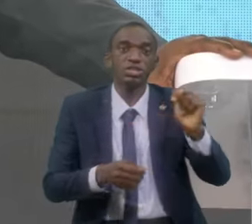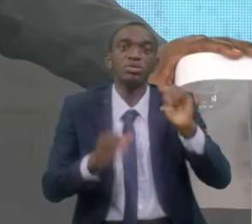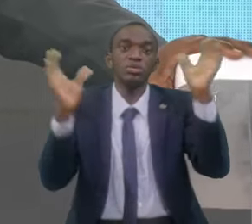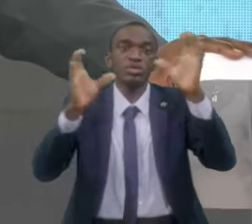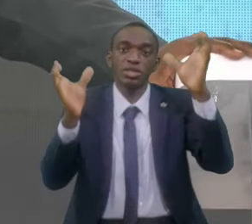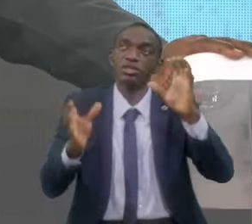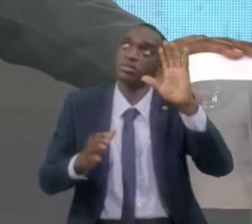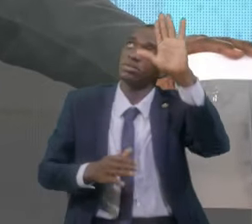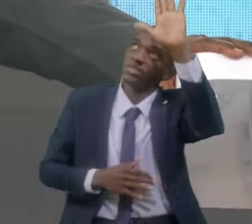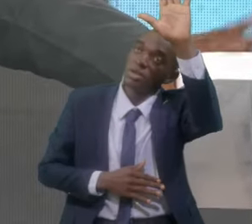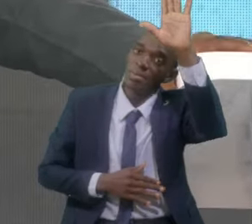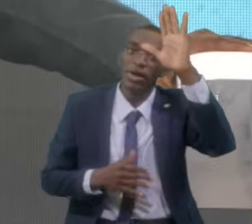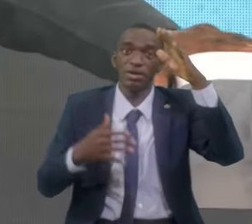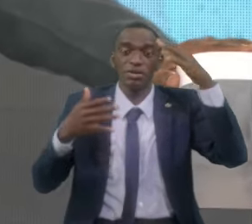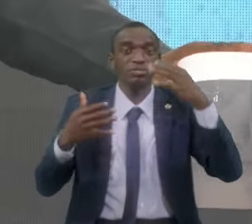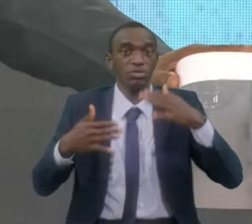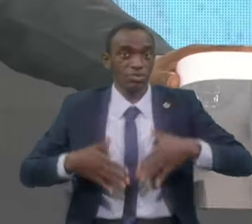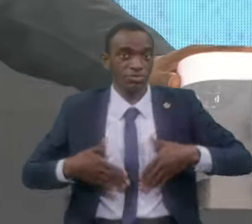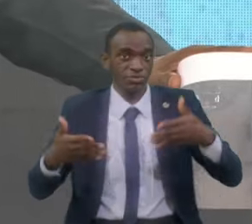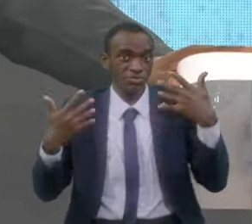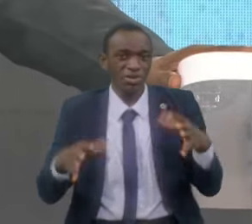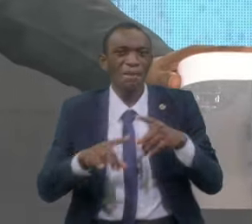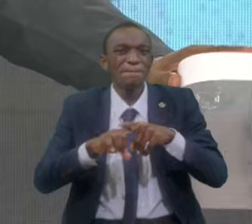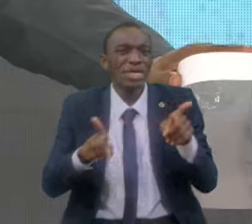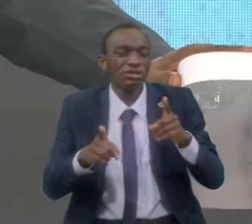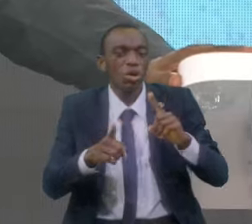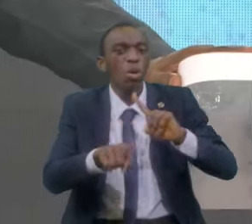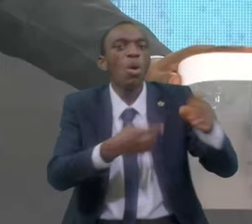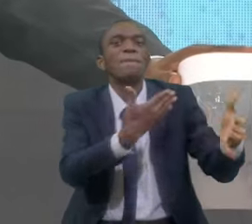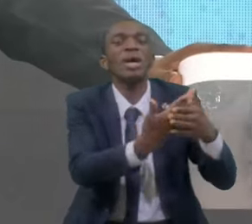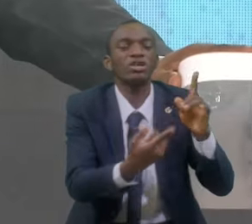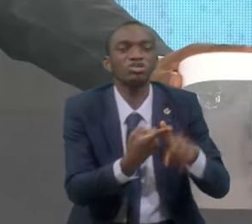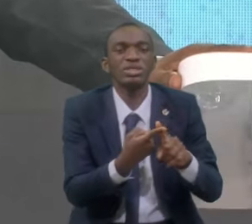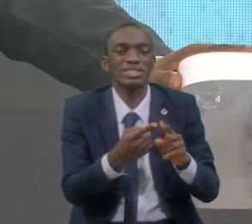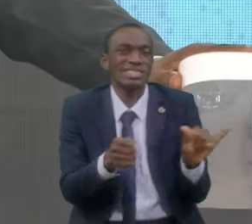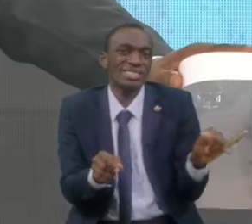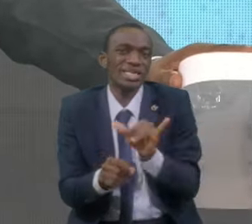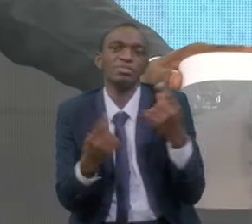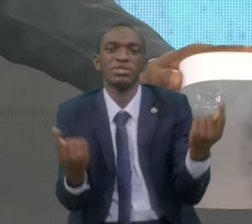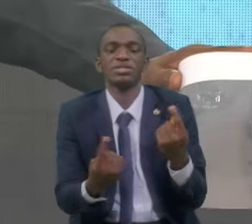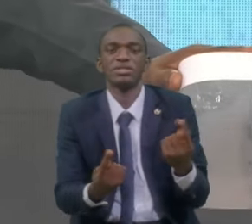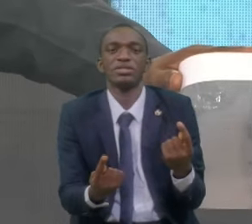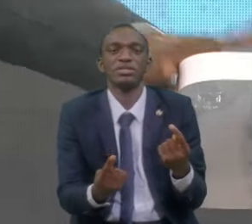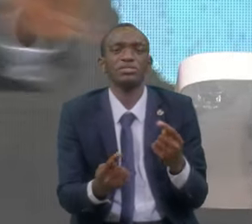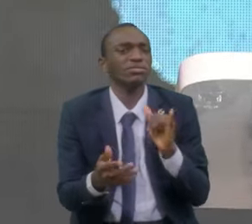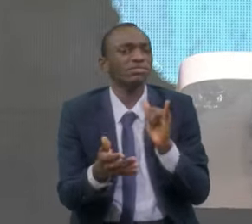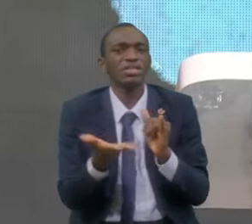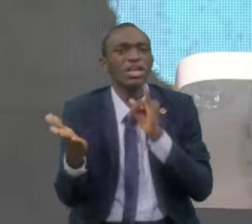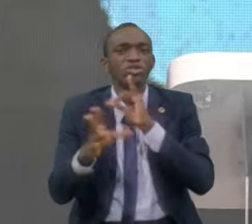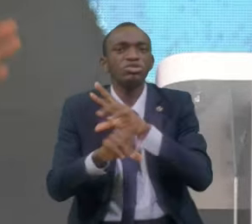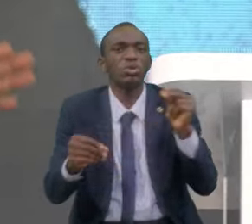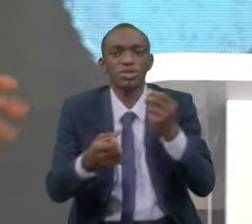that same dumb thing, that same sinful thing. That's, there's no salvation there.